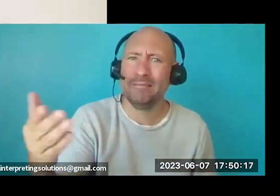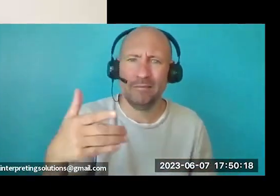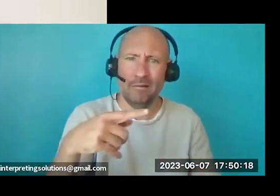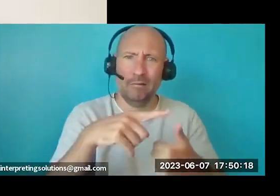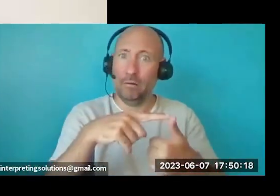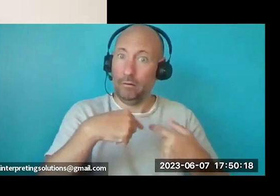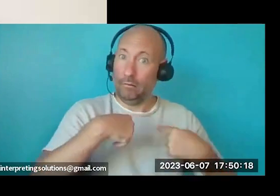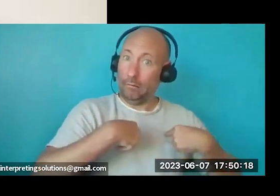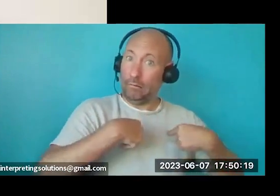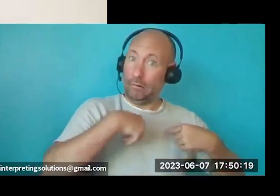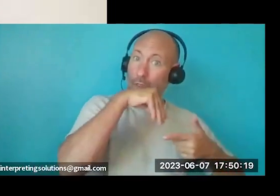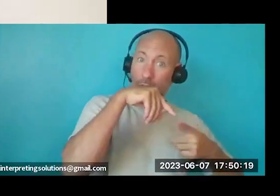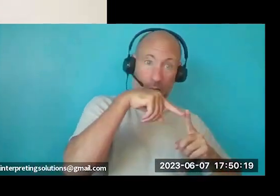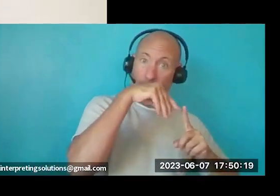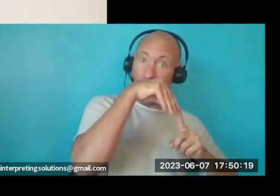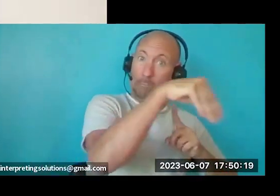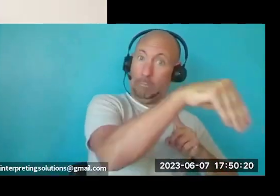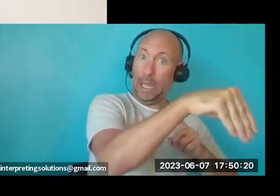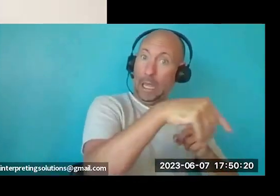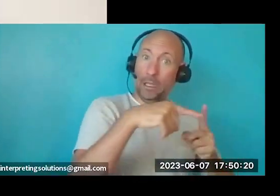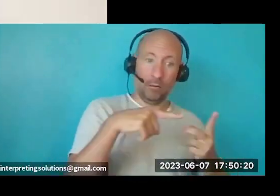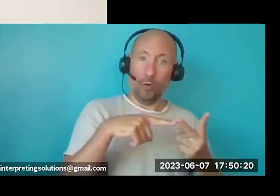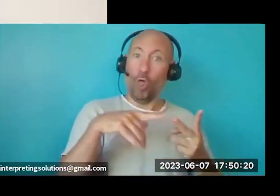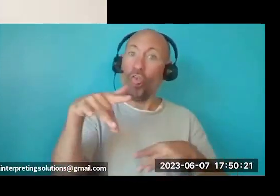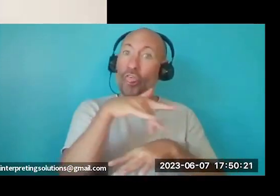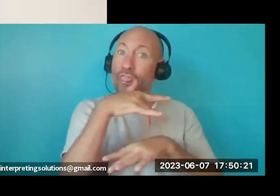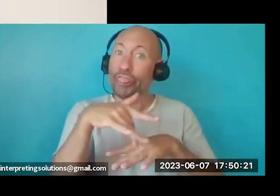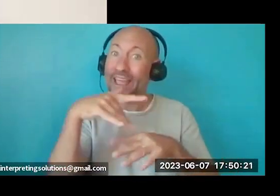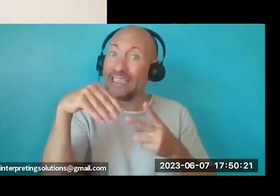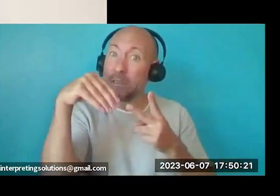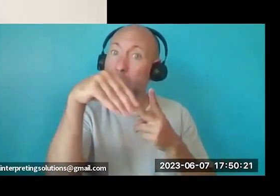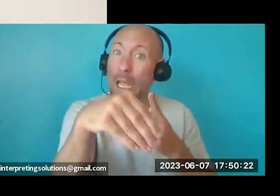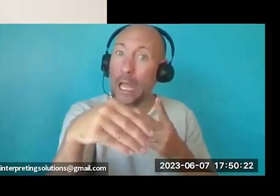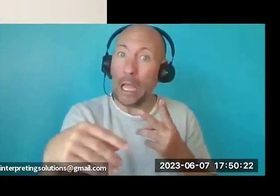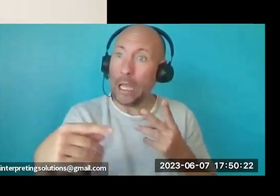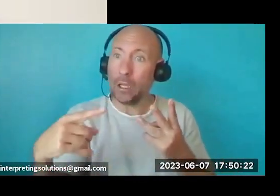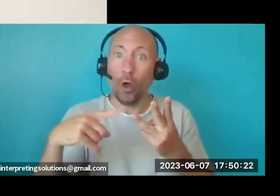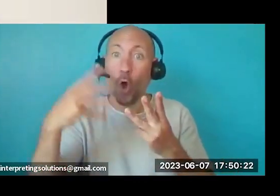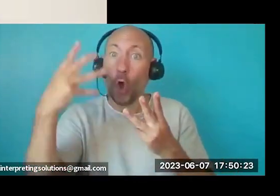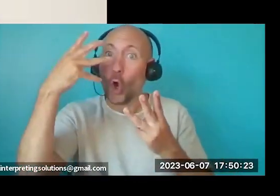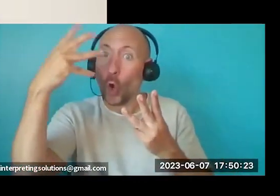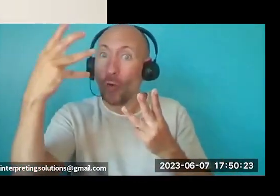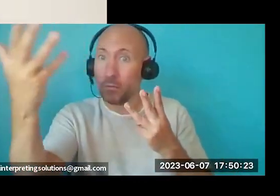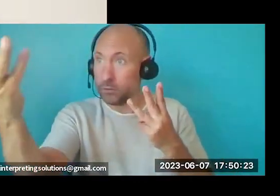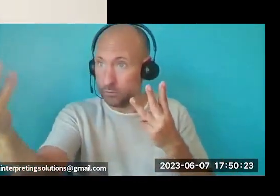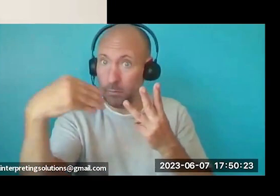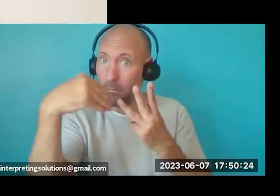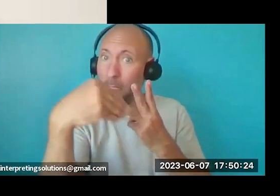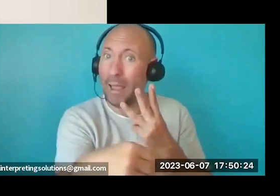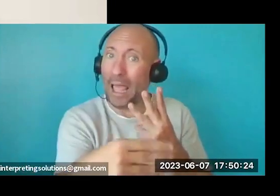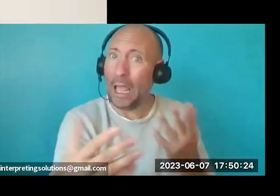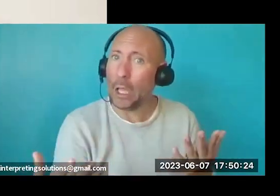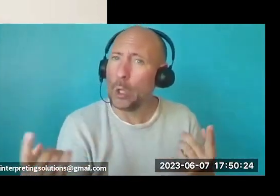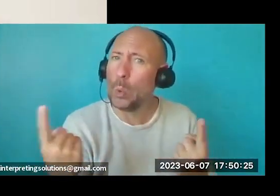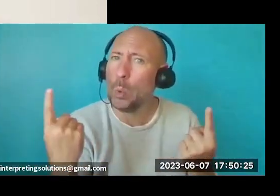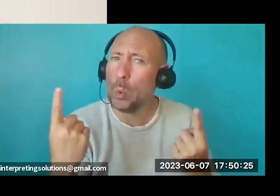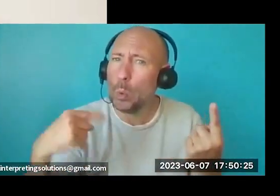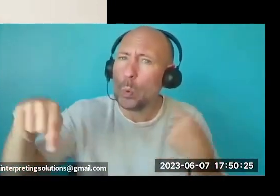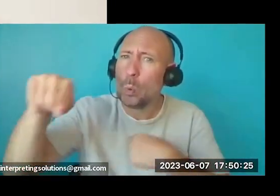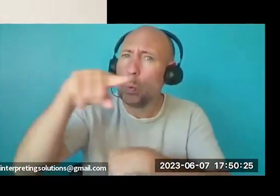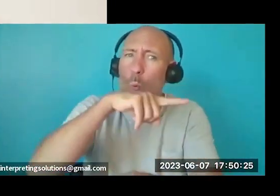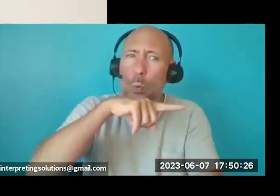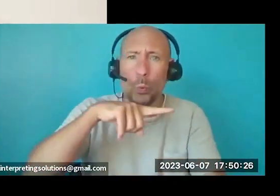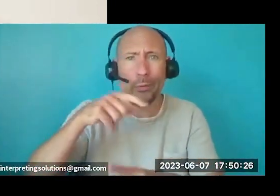it the artist? Is it the theater hosting the performance? Is it the government? We are